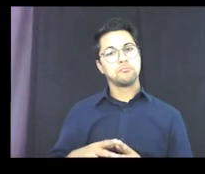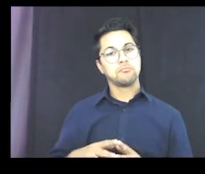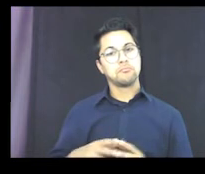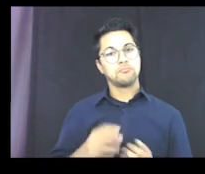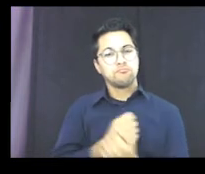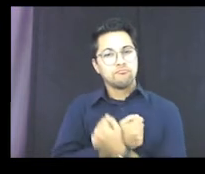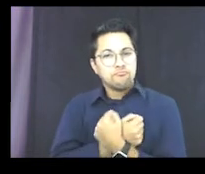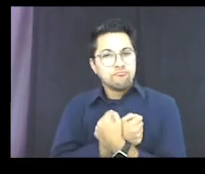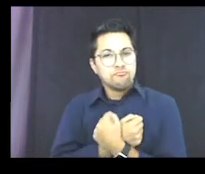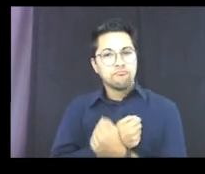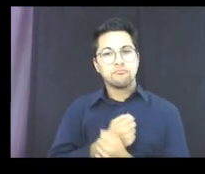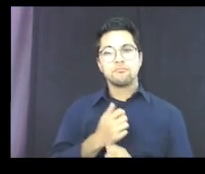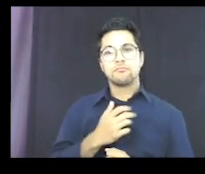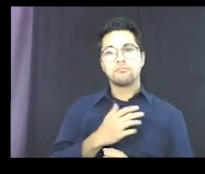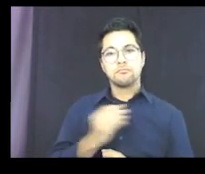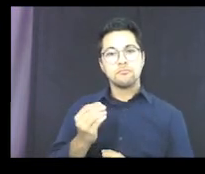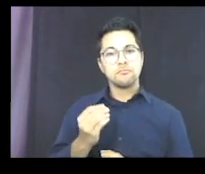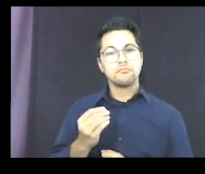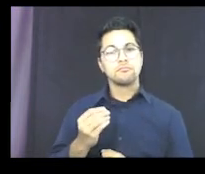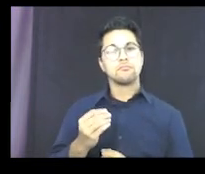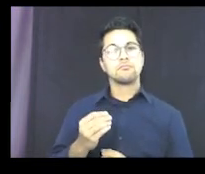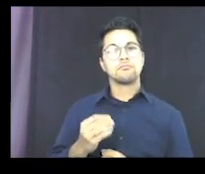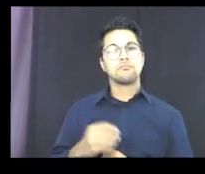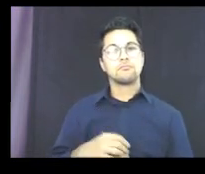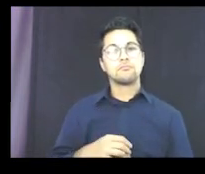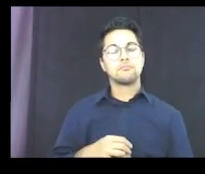hugged and